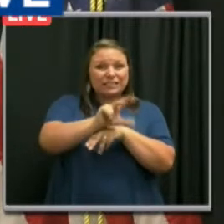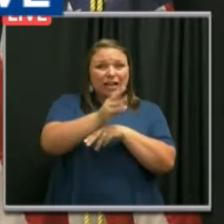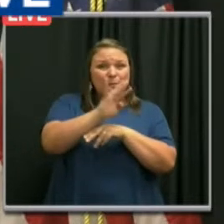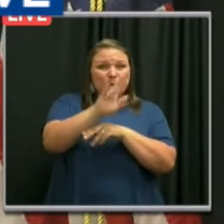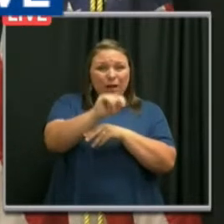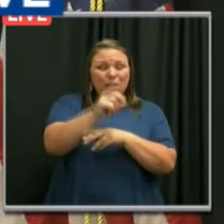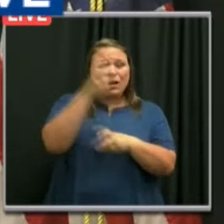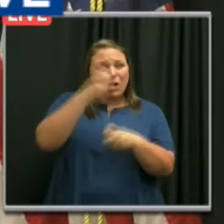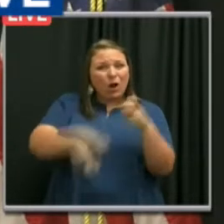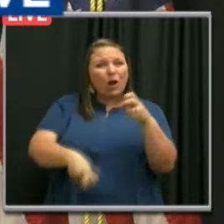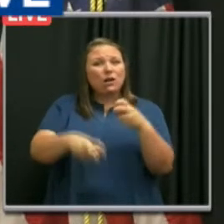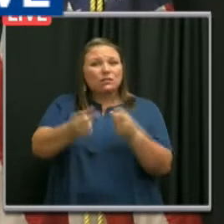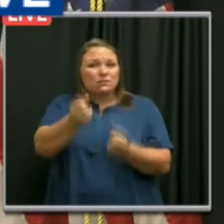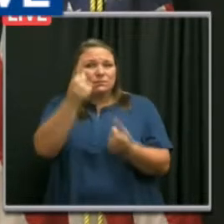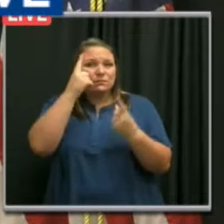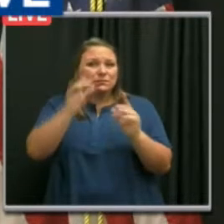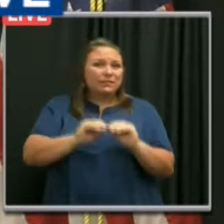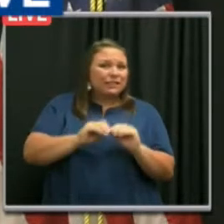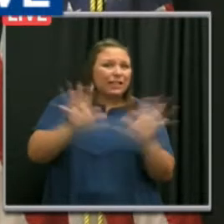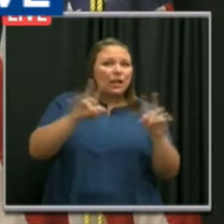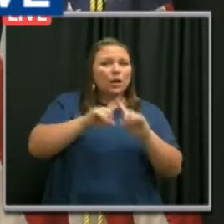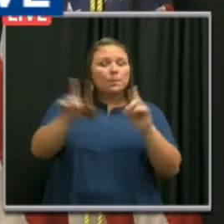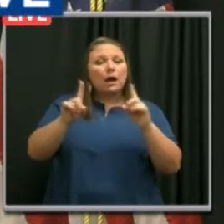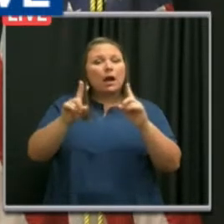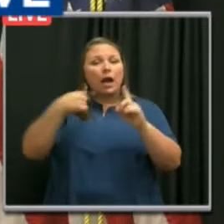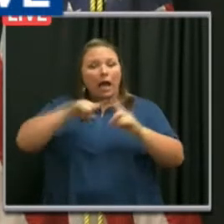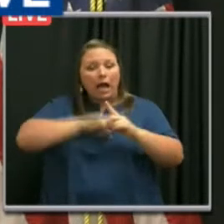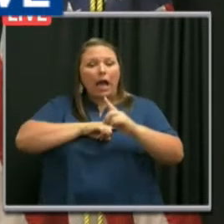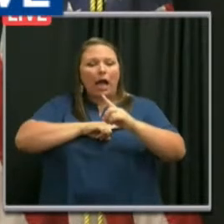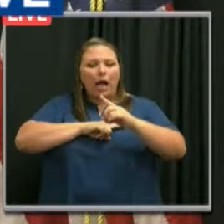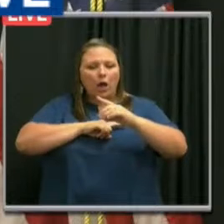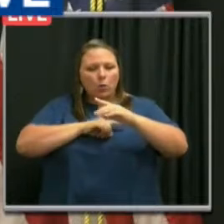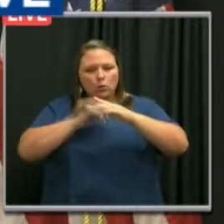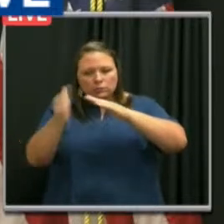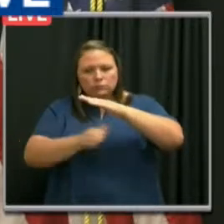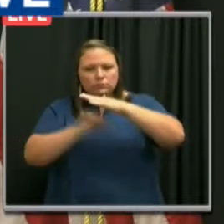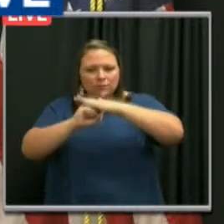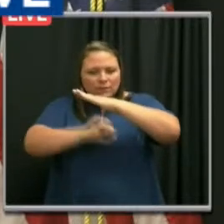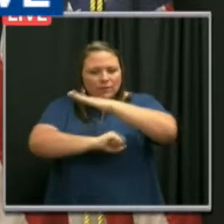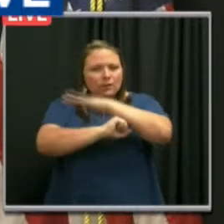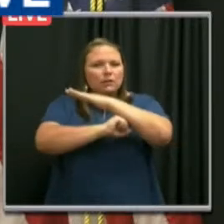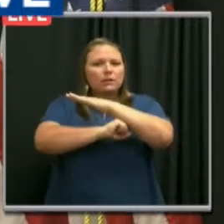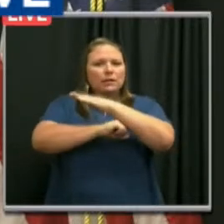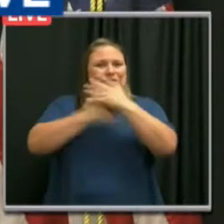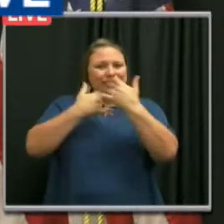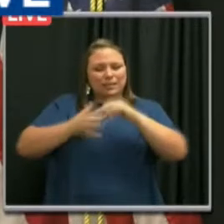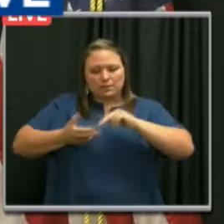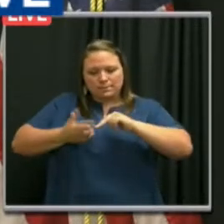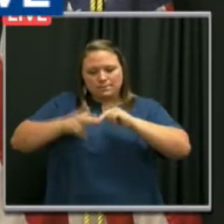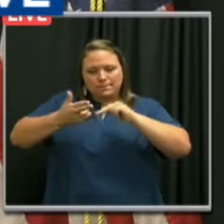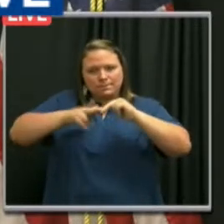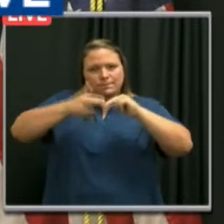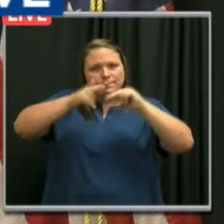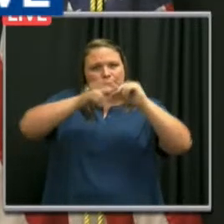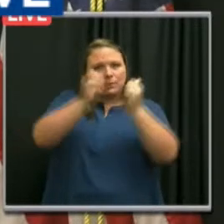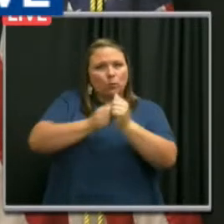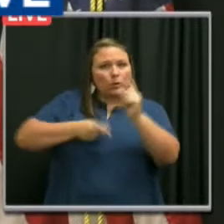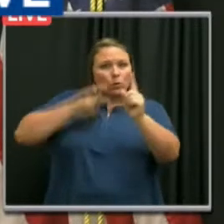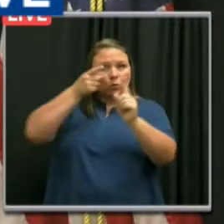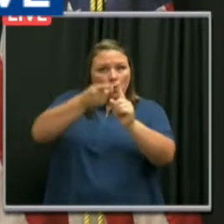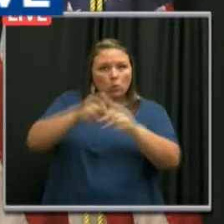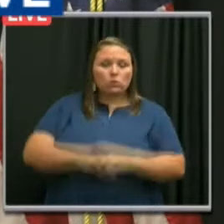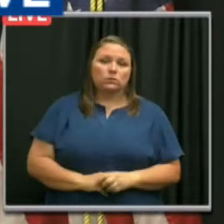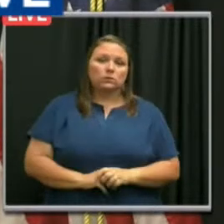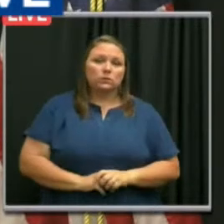or week, but fundamentally we have made excellent progress consistent with our goals for that.